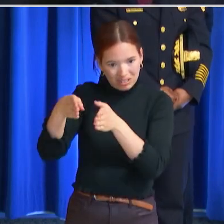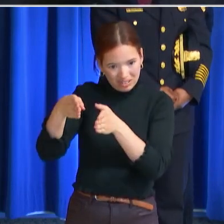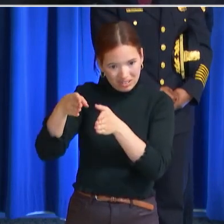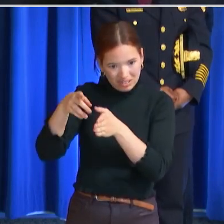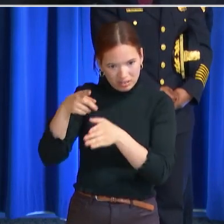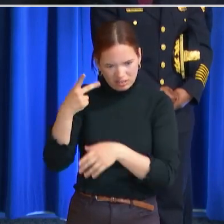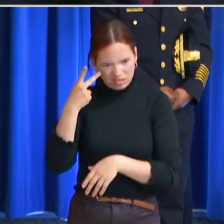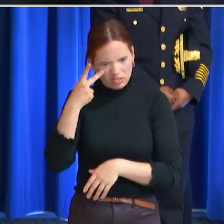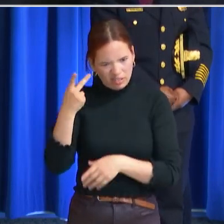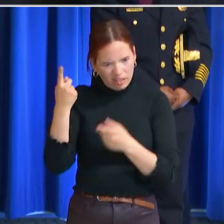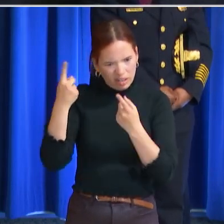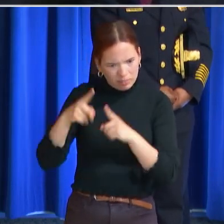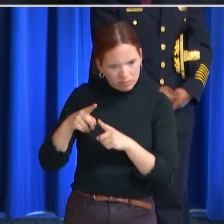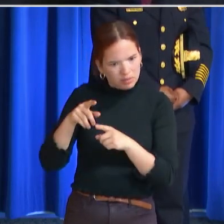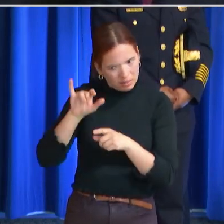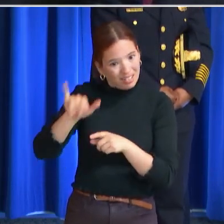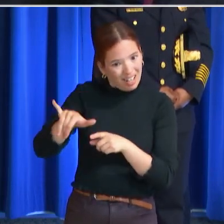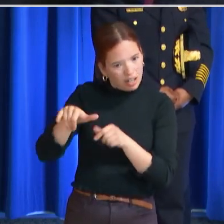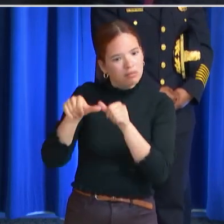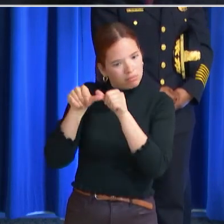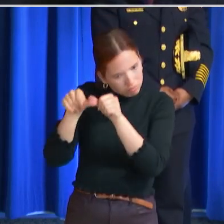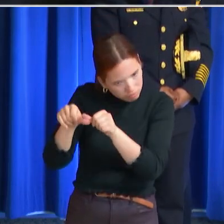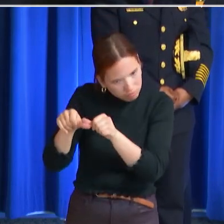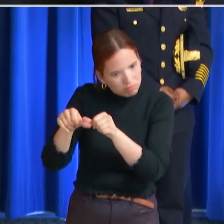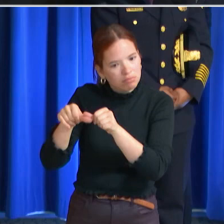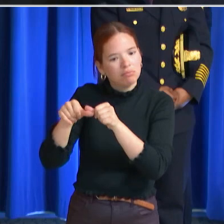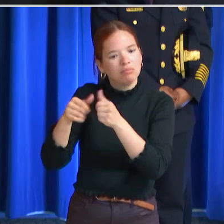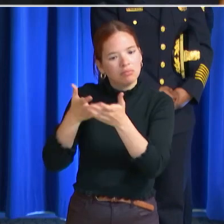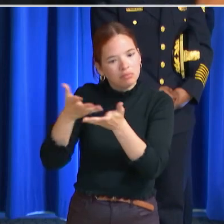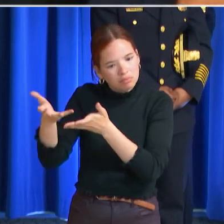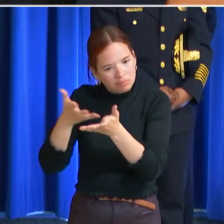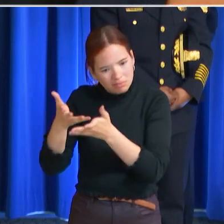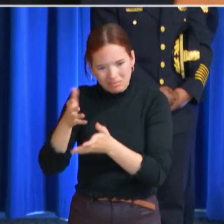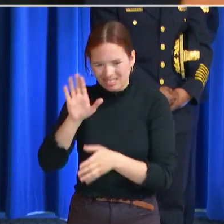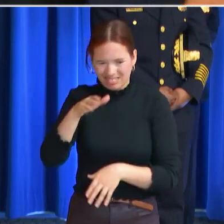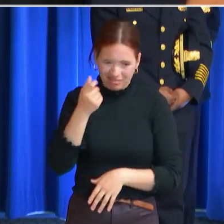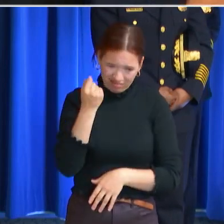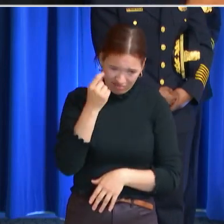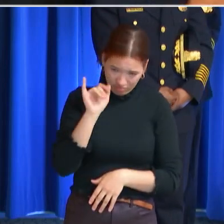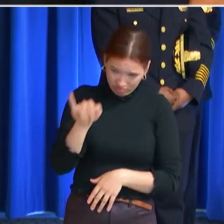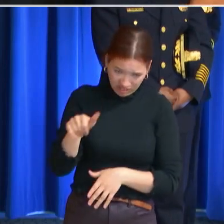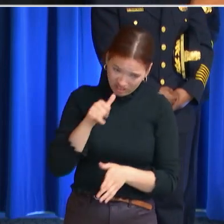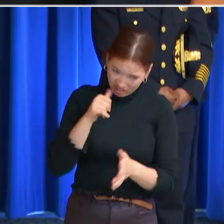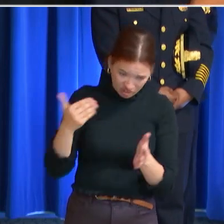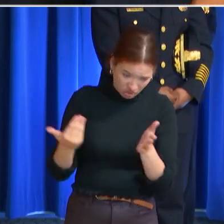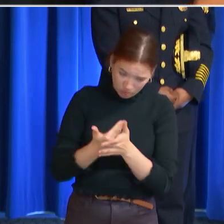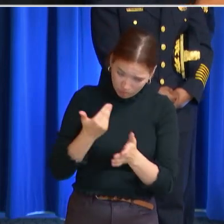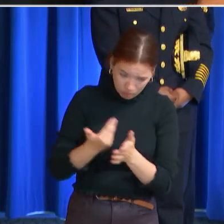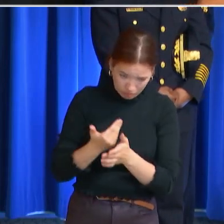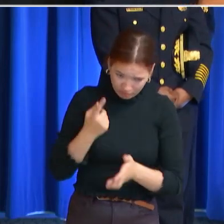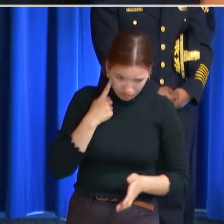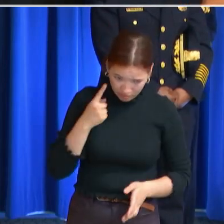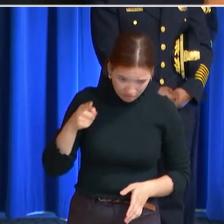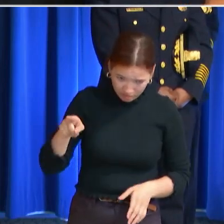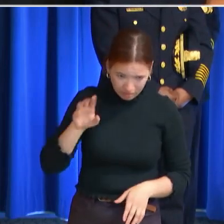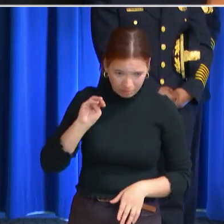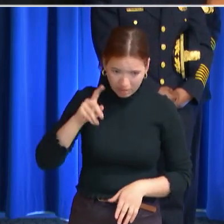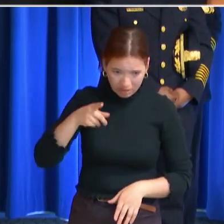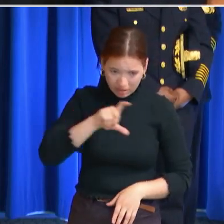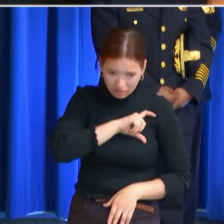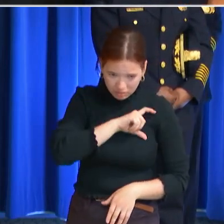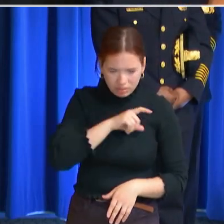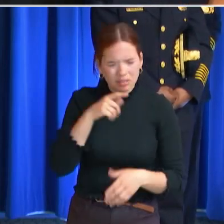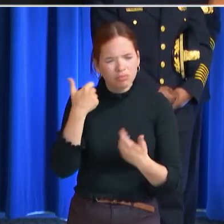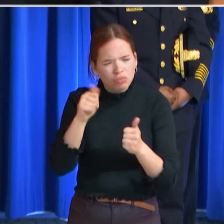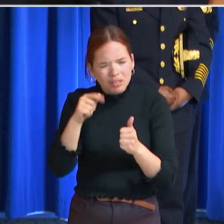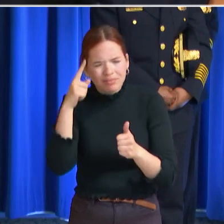community engagement. Community engagement is not a new thing to the Metropolitan Police Department. It's just not. It's how we do it, being more strategic, budget, being more focused,